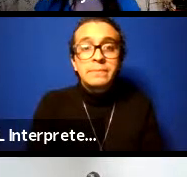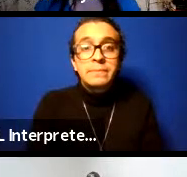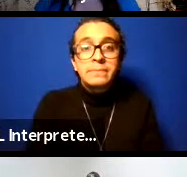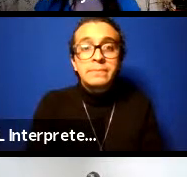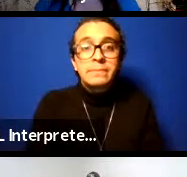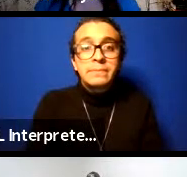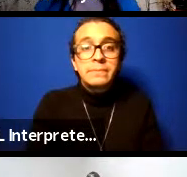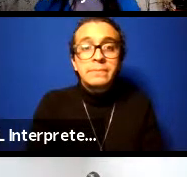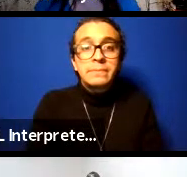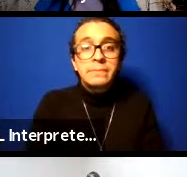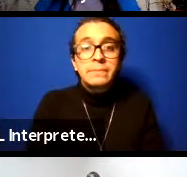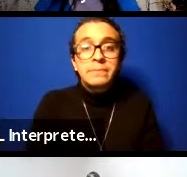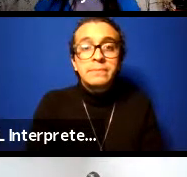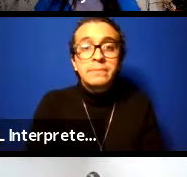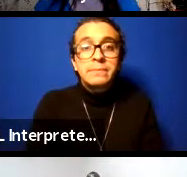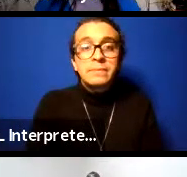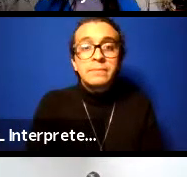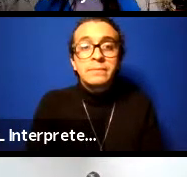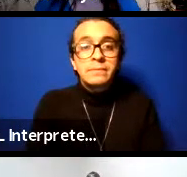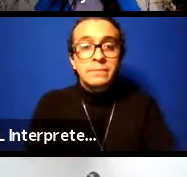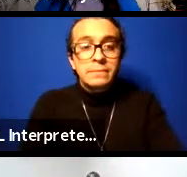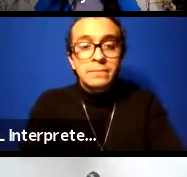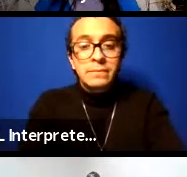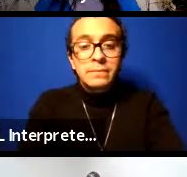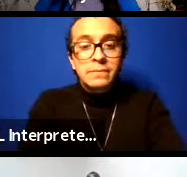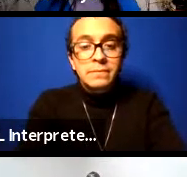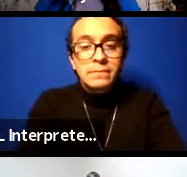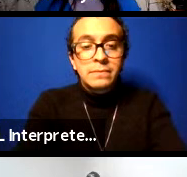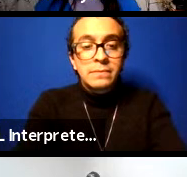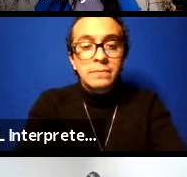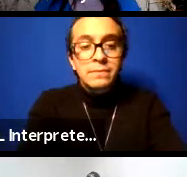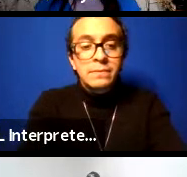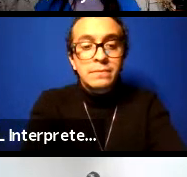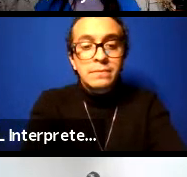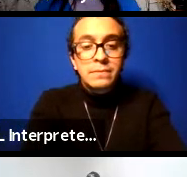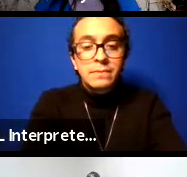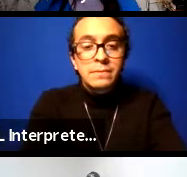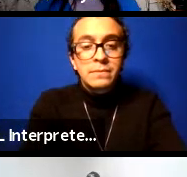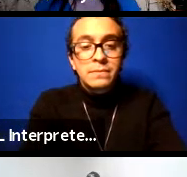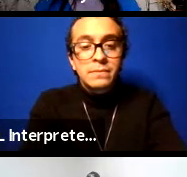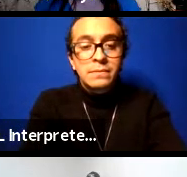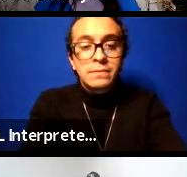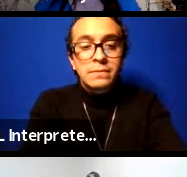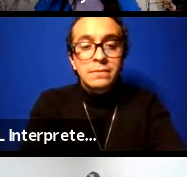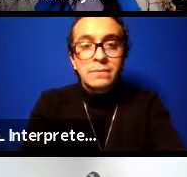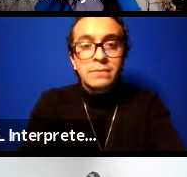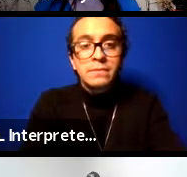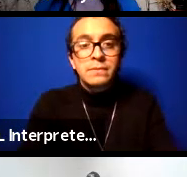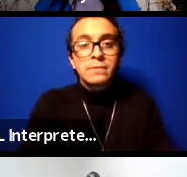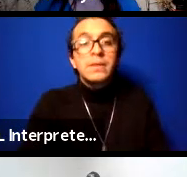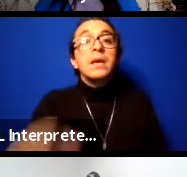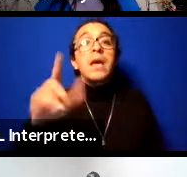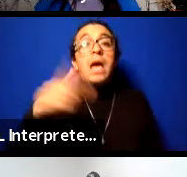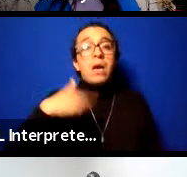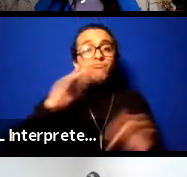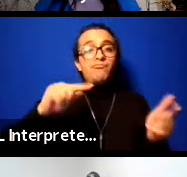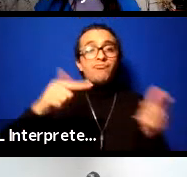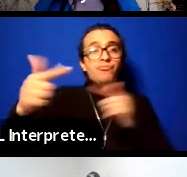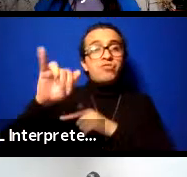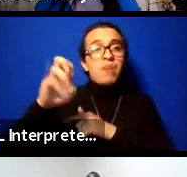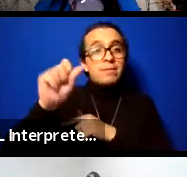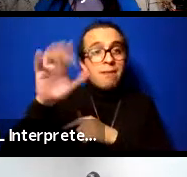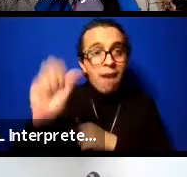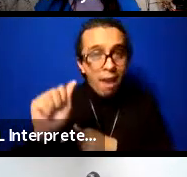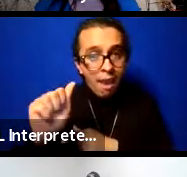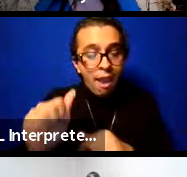Okay, these are everything we had in terms of wrap up and next steps. I can hand it back to Jessica in case there's